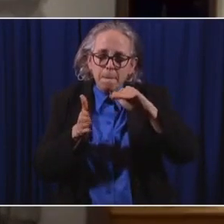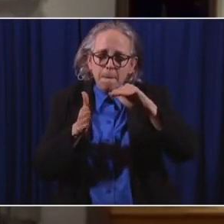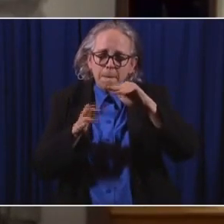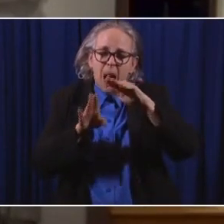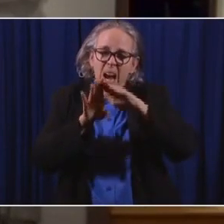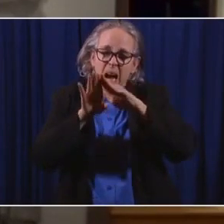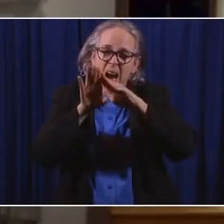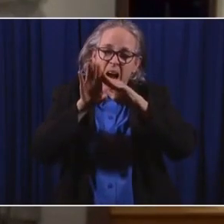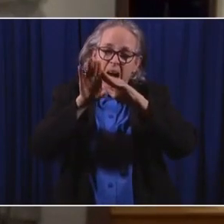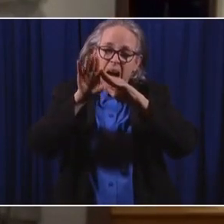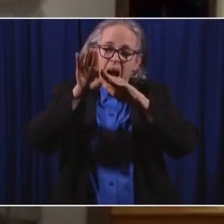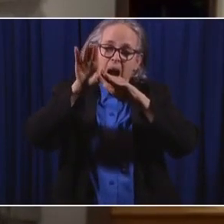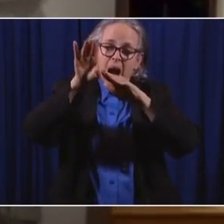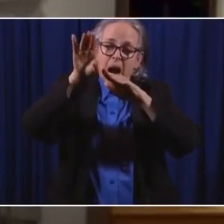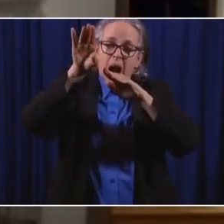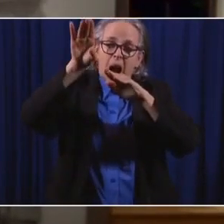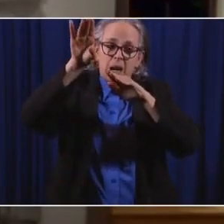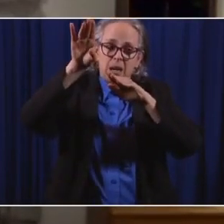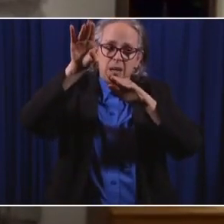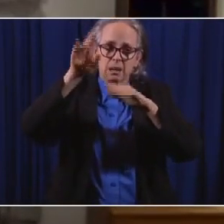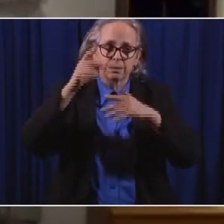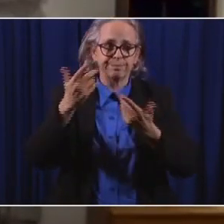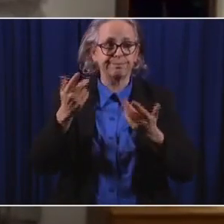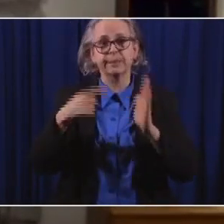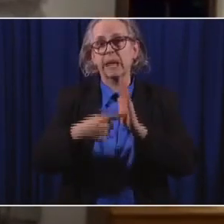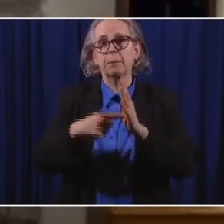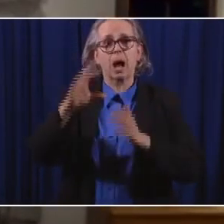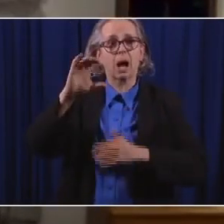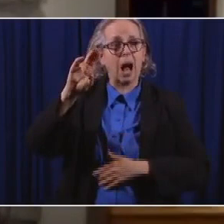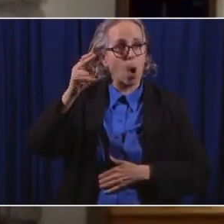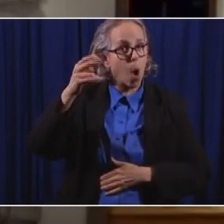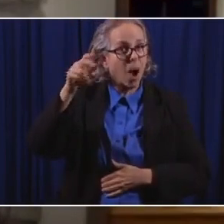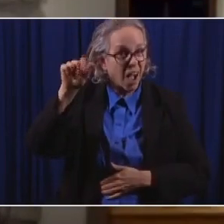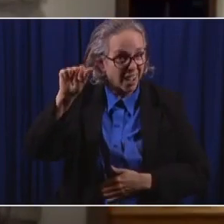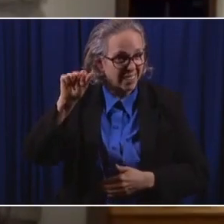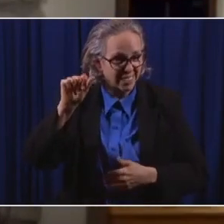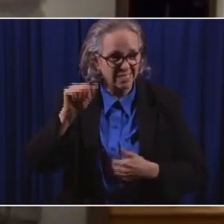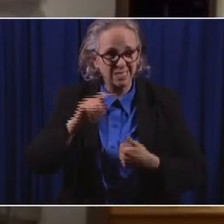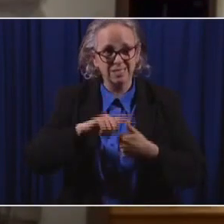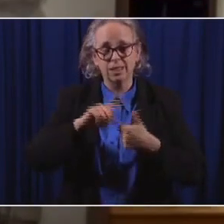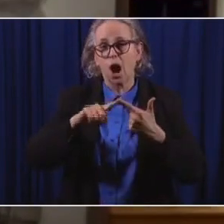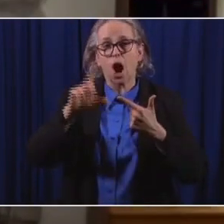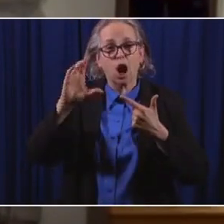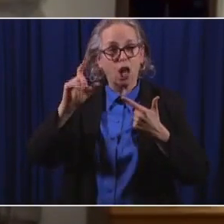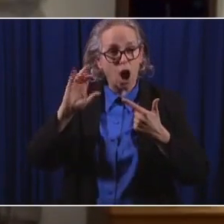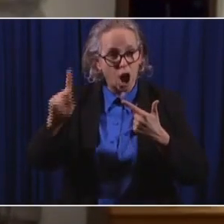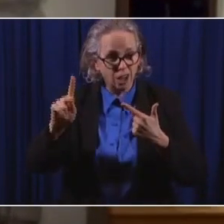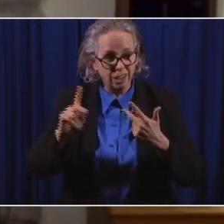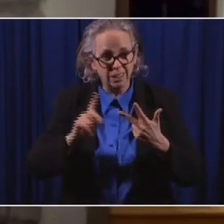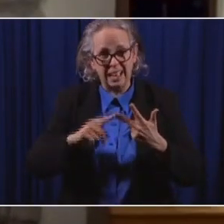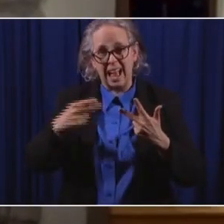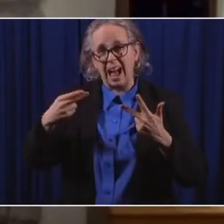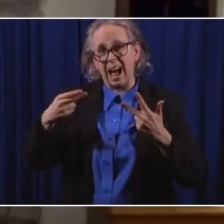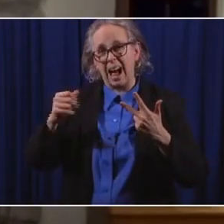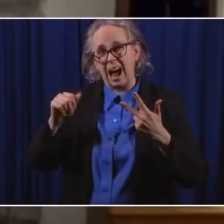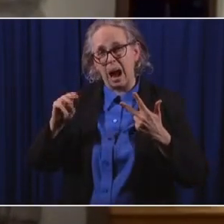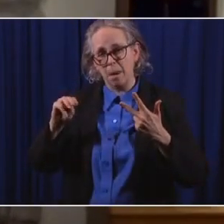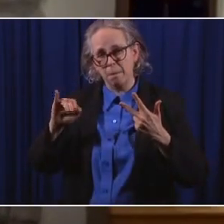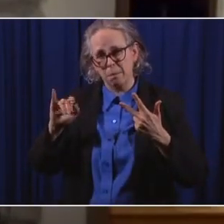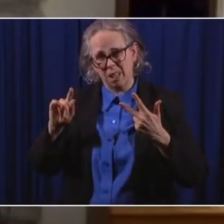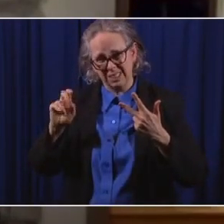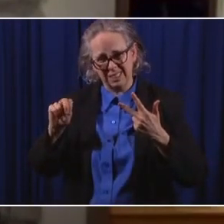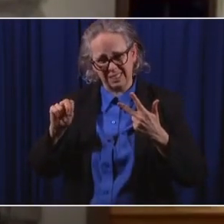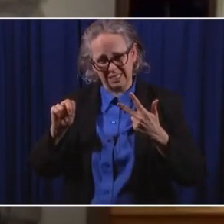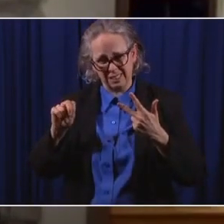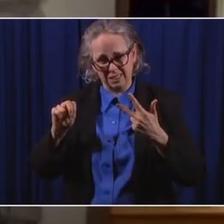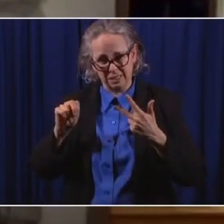with Cuyahoga, Clark County, and Hamilton basically is that they plateaued or did not see a significant increase,